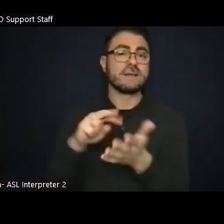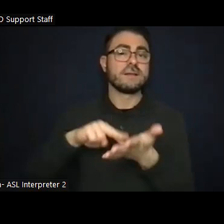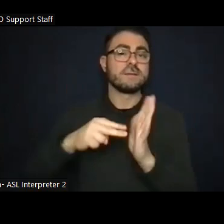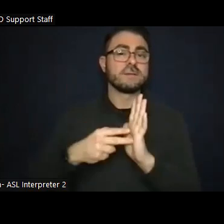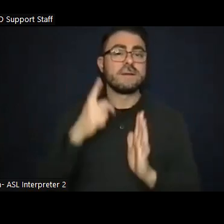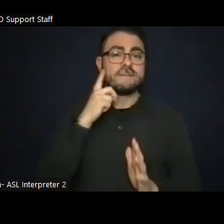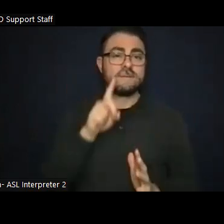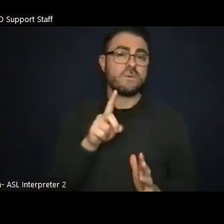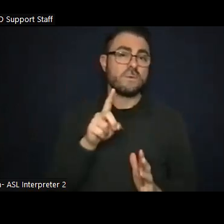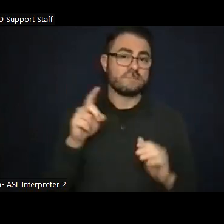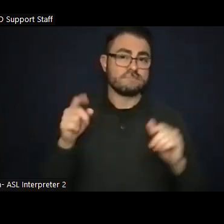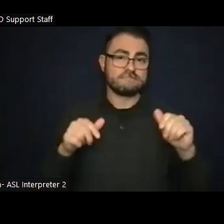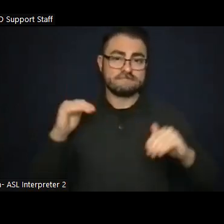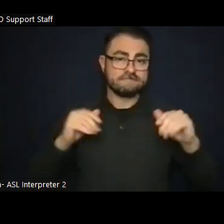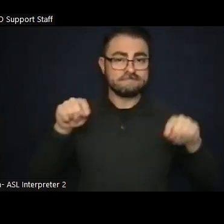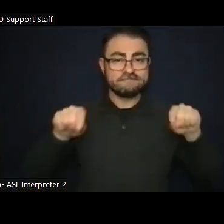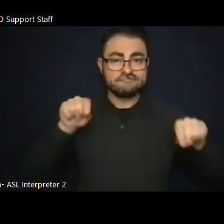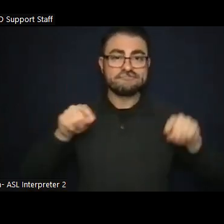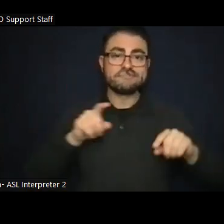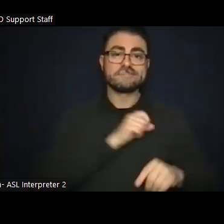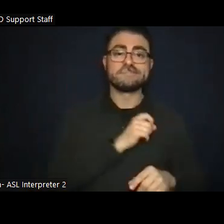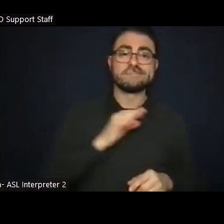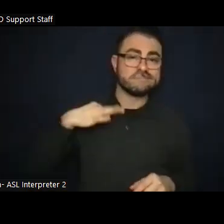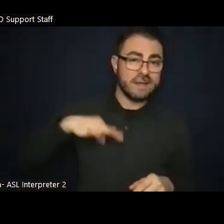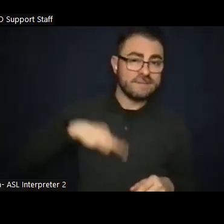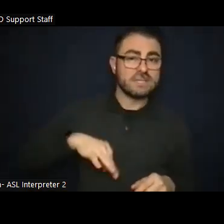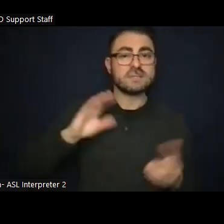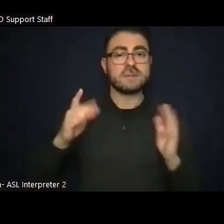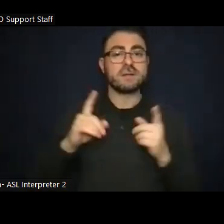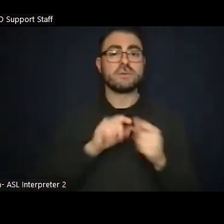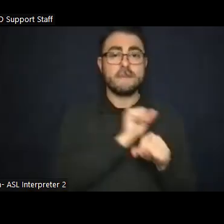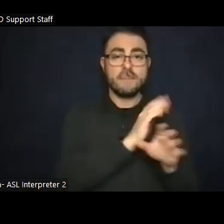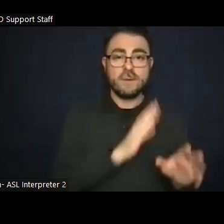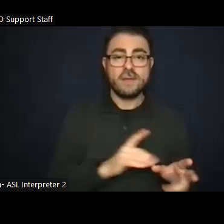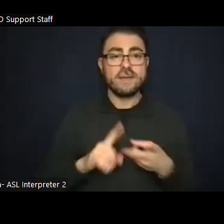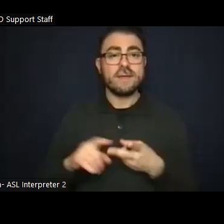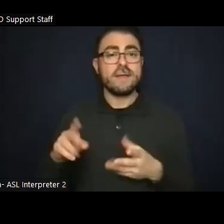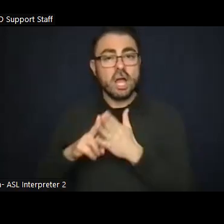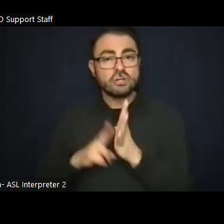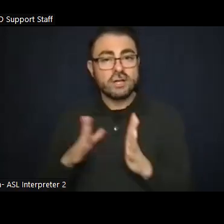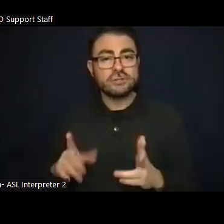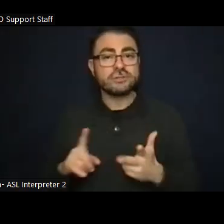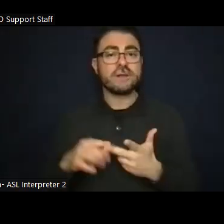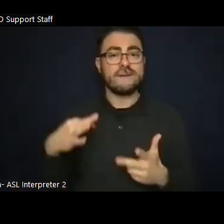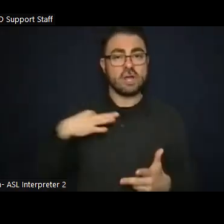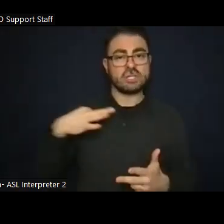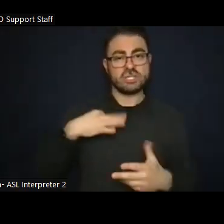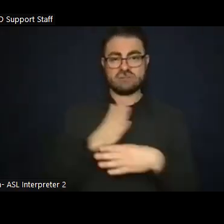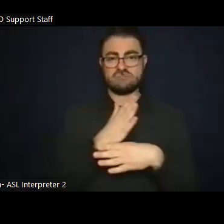and like getting different benefits and what makes an employee versus a contractor versus a volunteer being in between the two. Thank you.